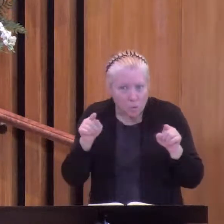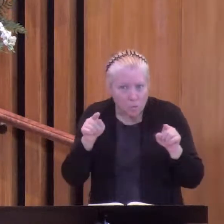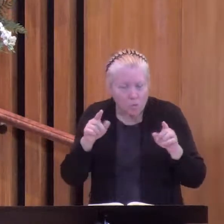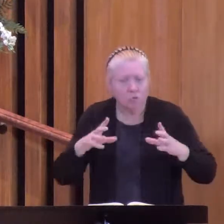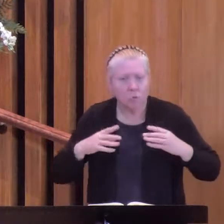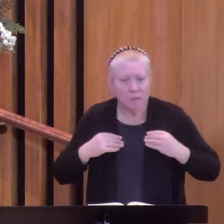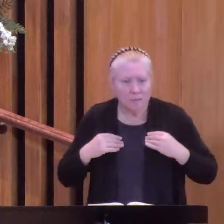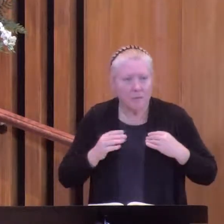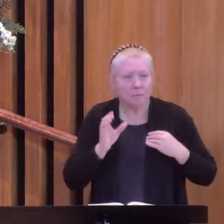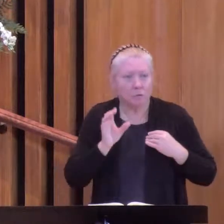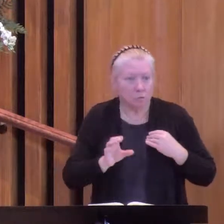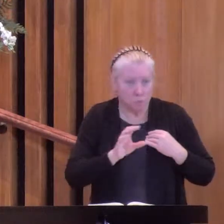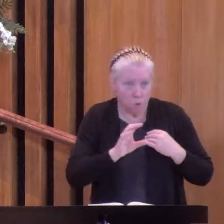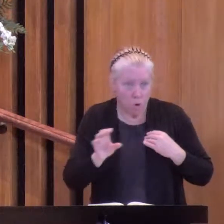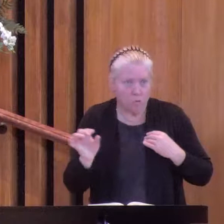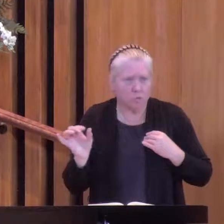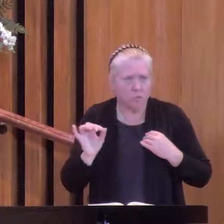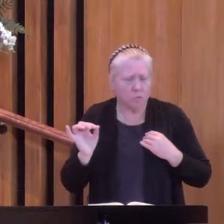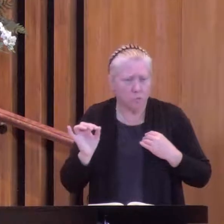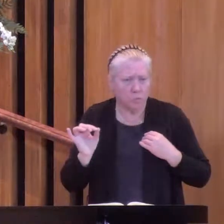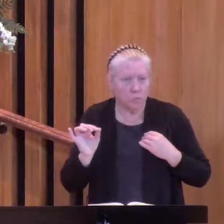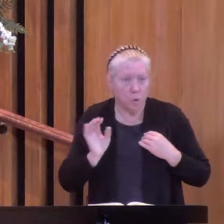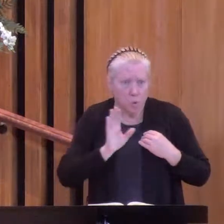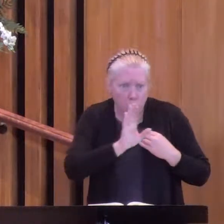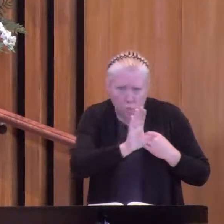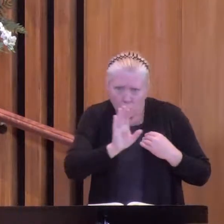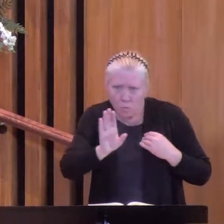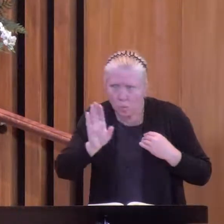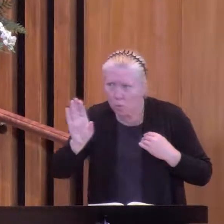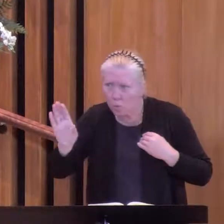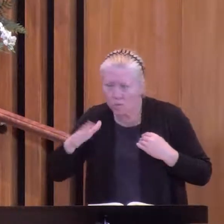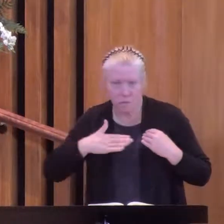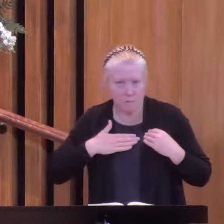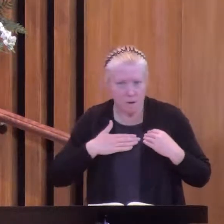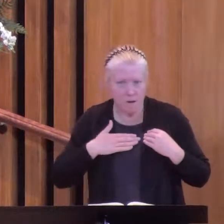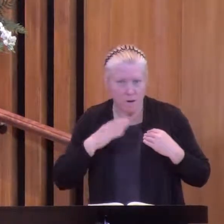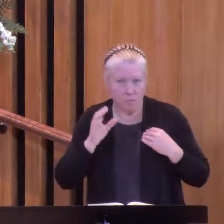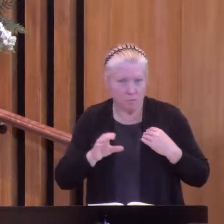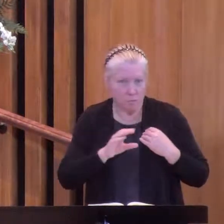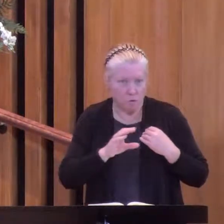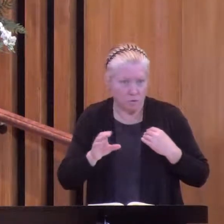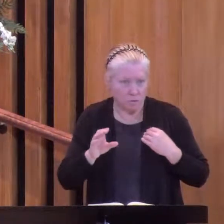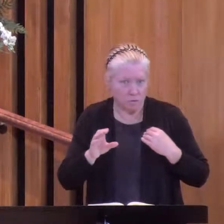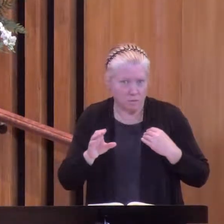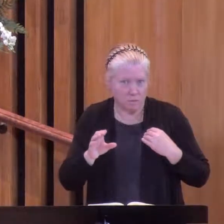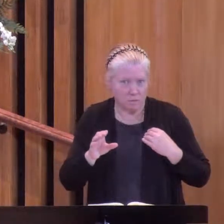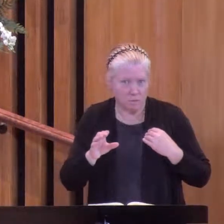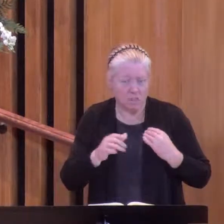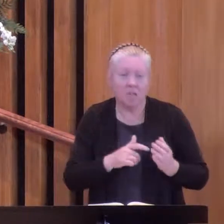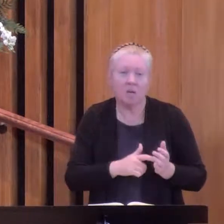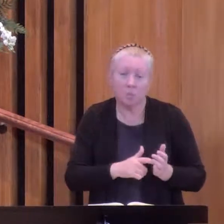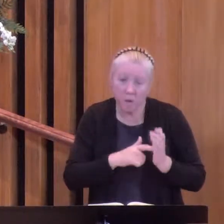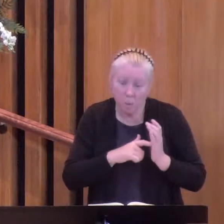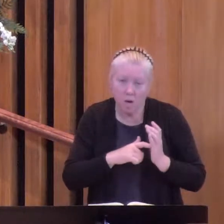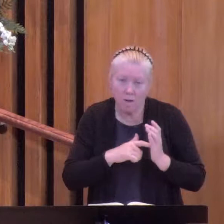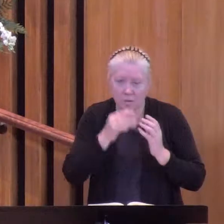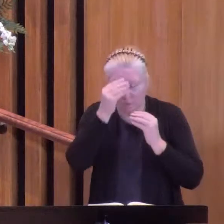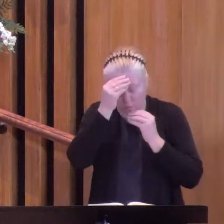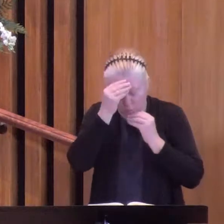cross that is challenging, that a cross that demands obedience, a cross that demands